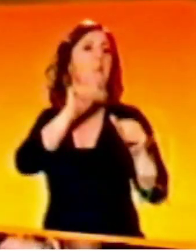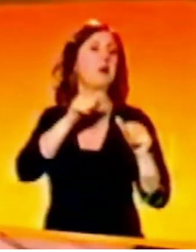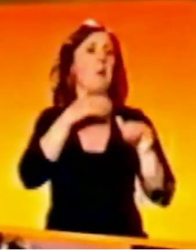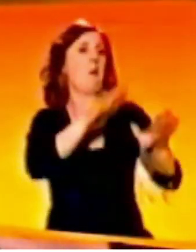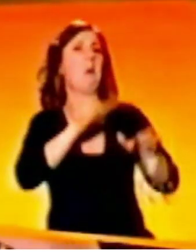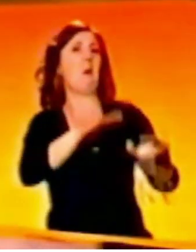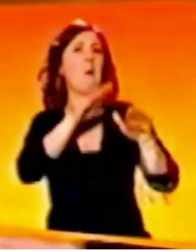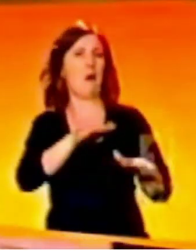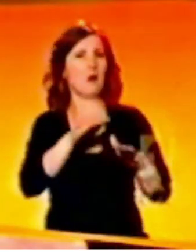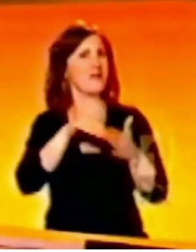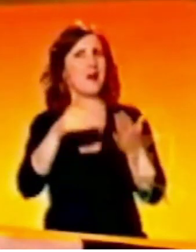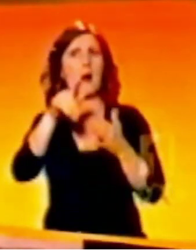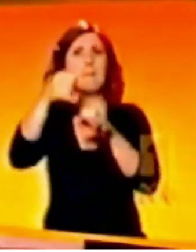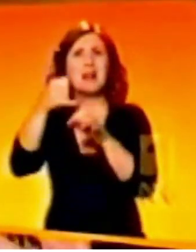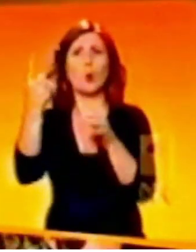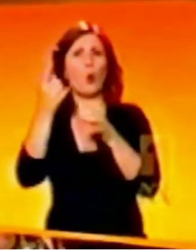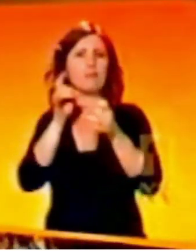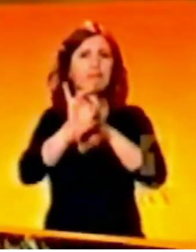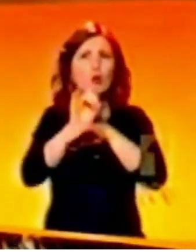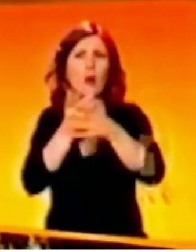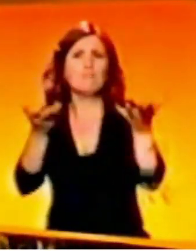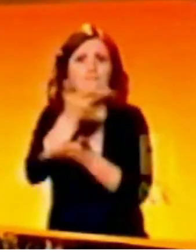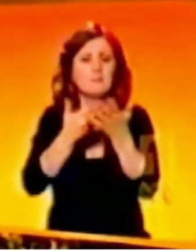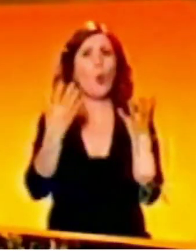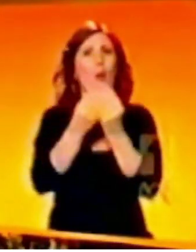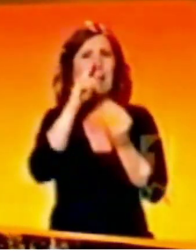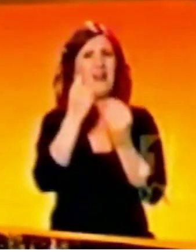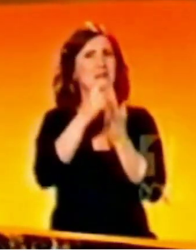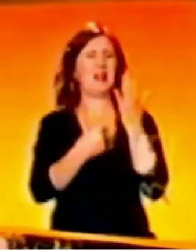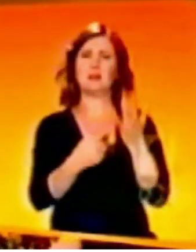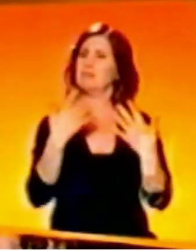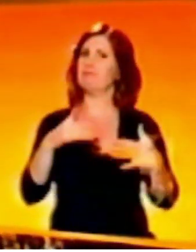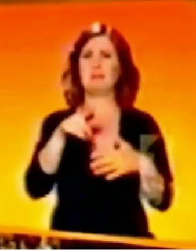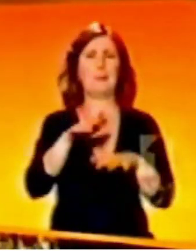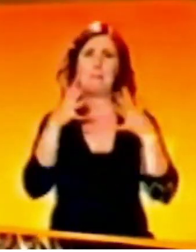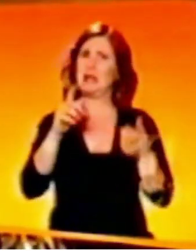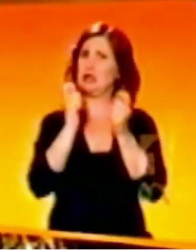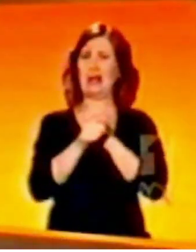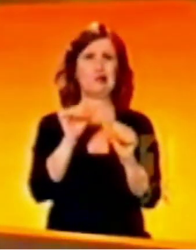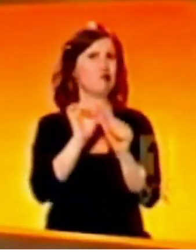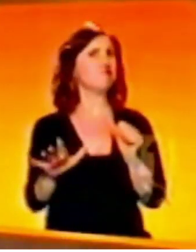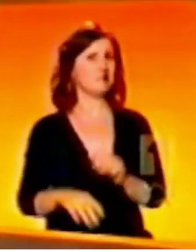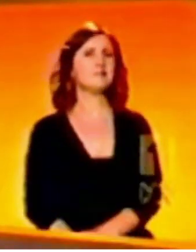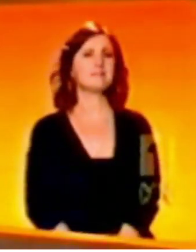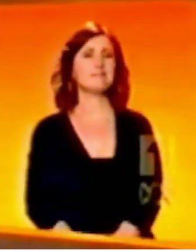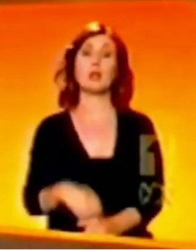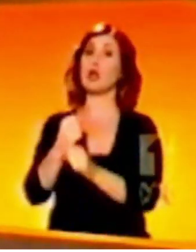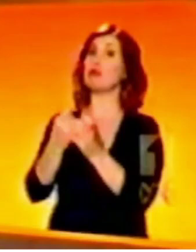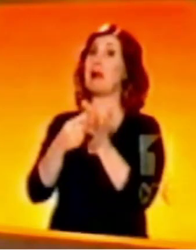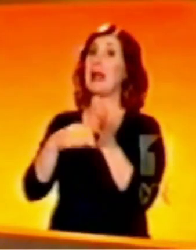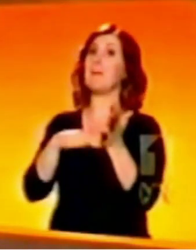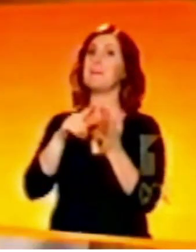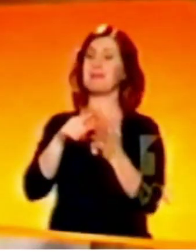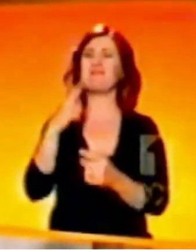it's now done in consultation with the people that they're inventing for. And I think that's a really great change. Graham? 2 things. First,